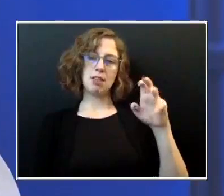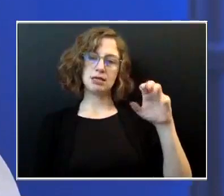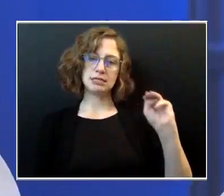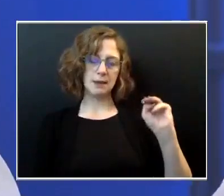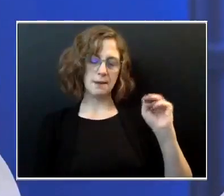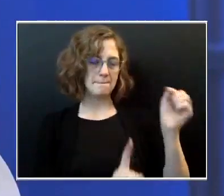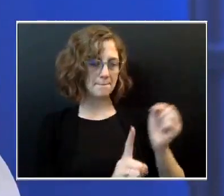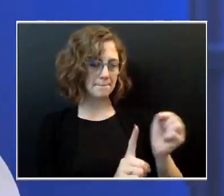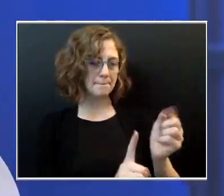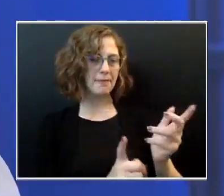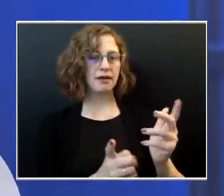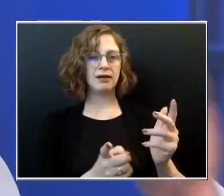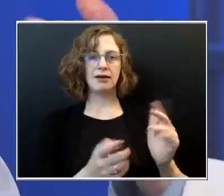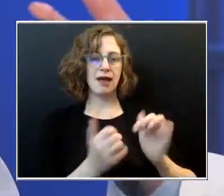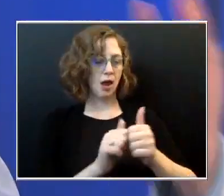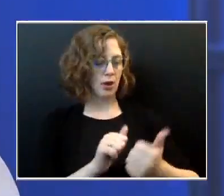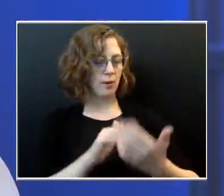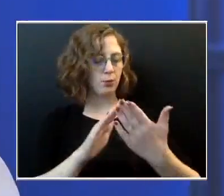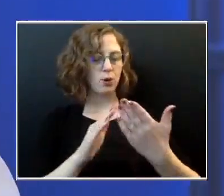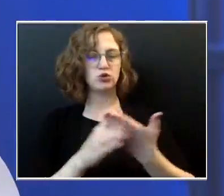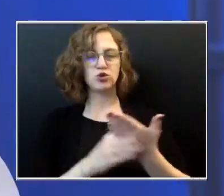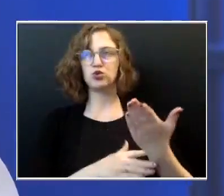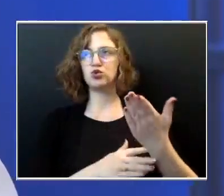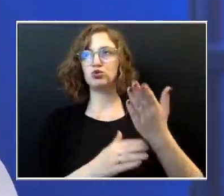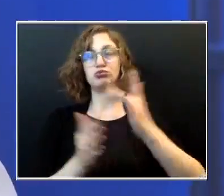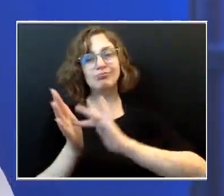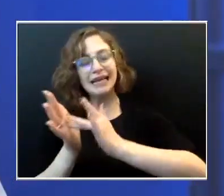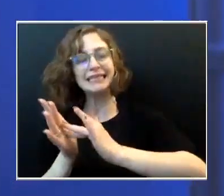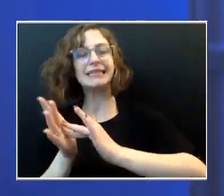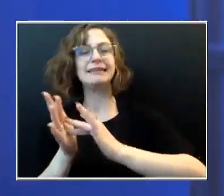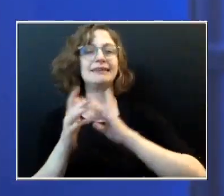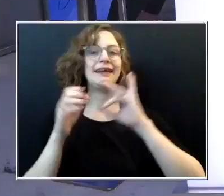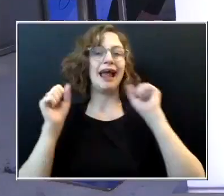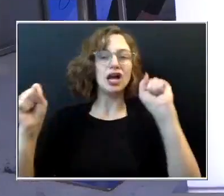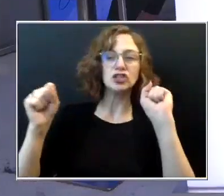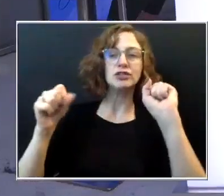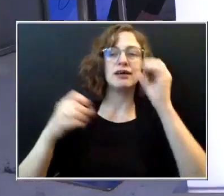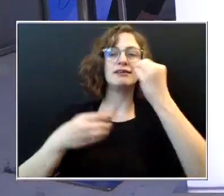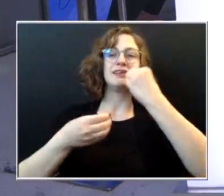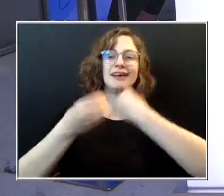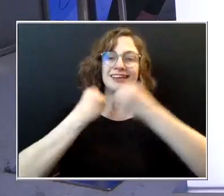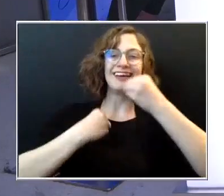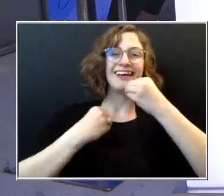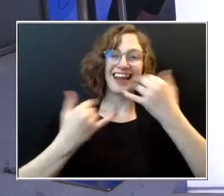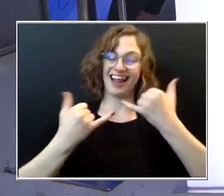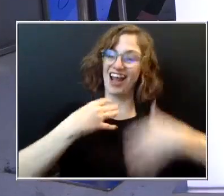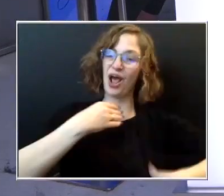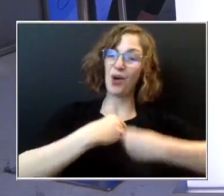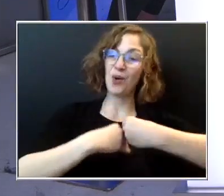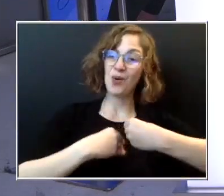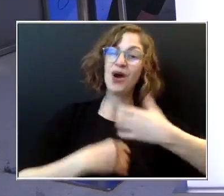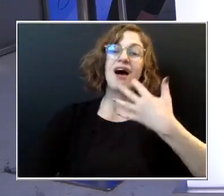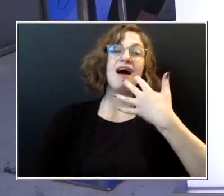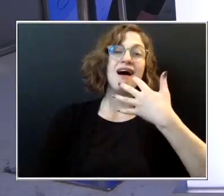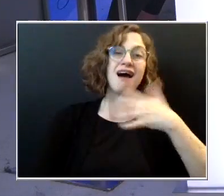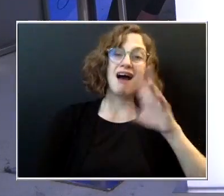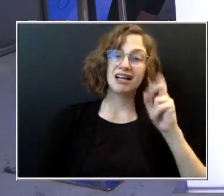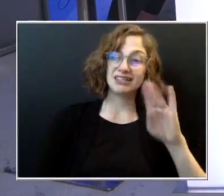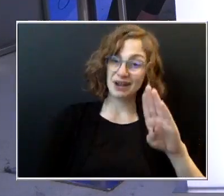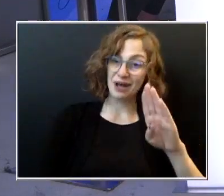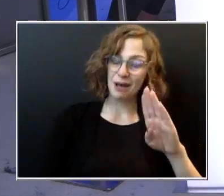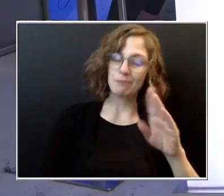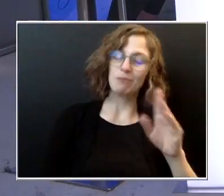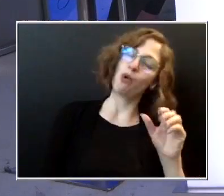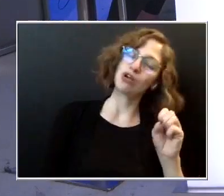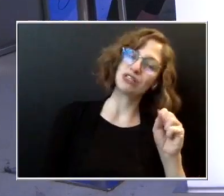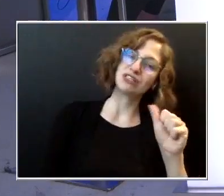it with exercise, diet, and now hot tub therapy. Hot tub therapy or sauna therapy, as I heard. Yeah. Okay. So, who can participate in this